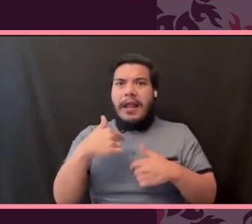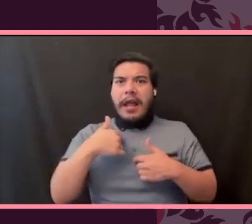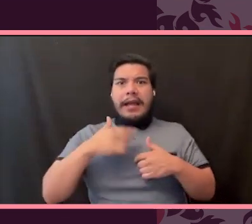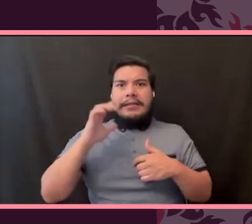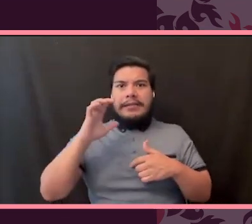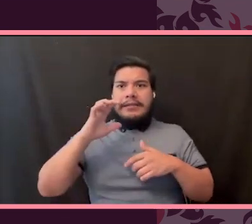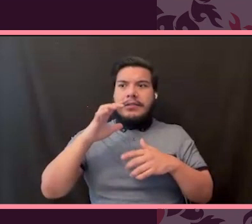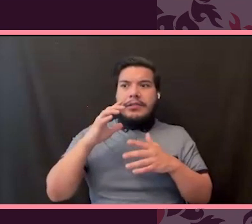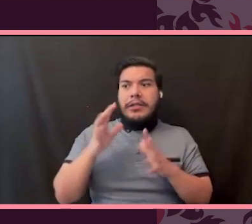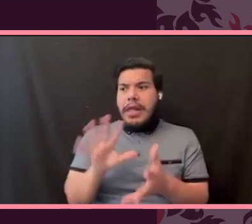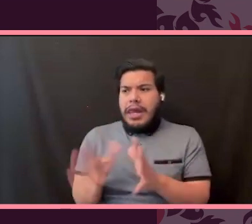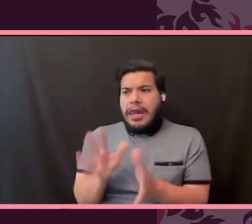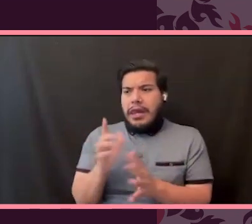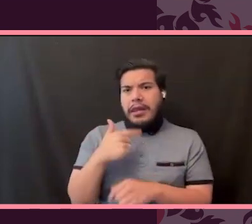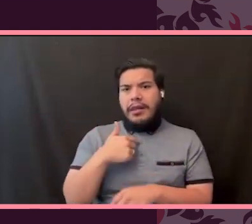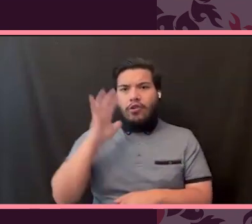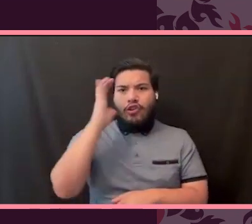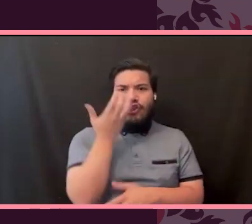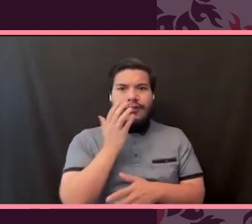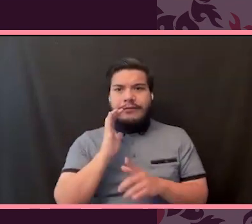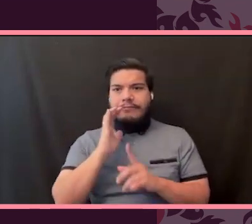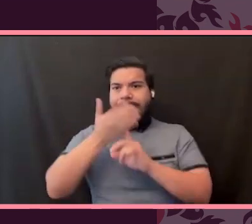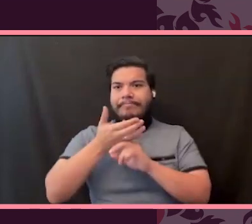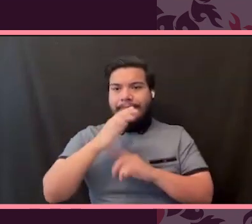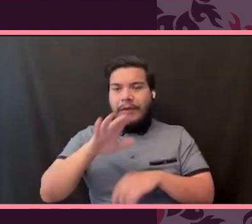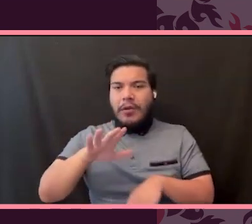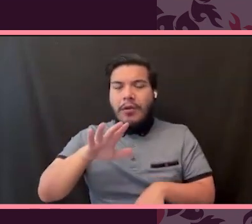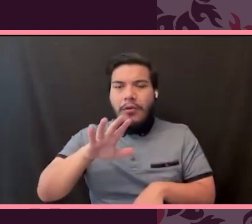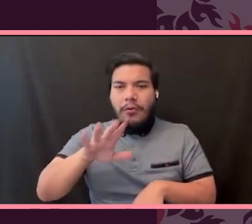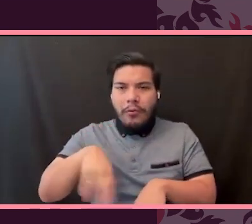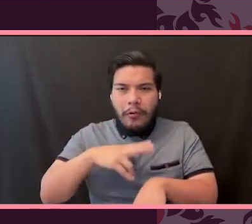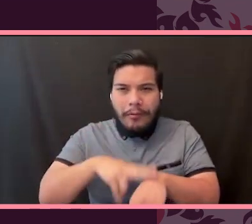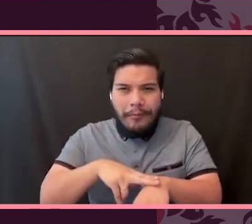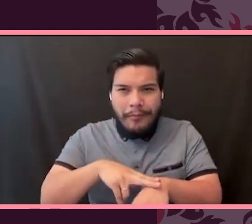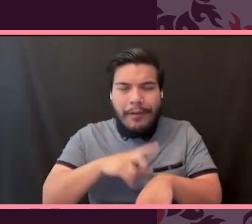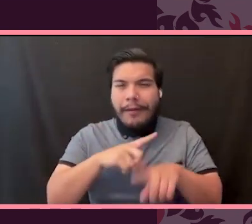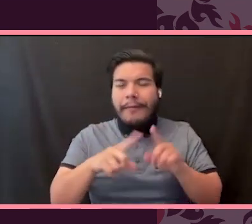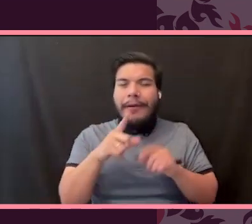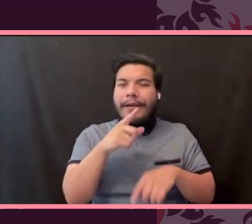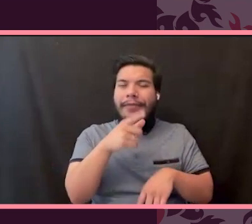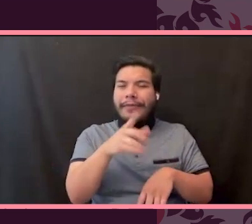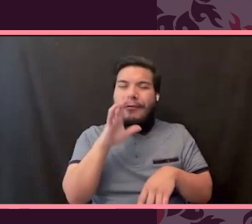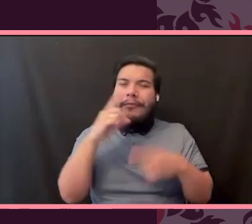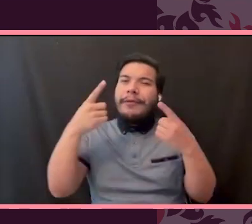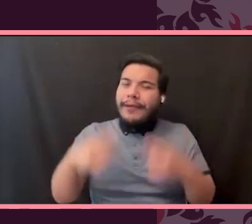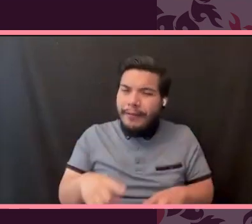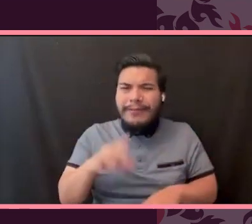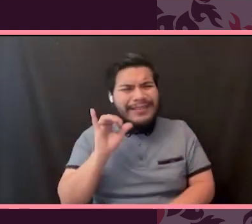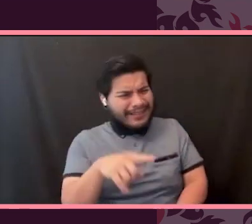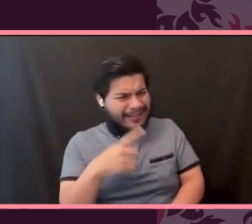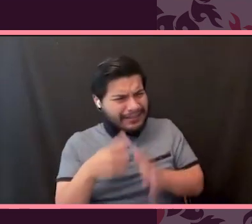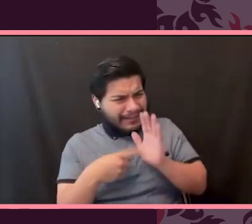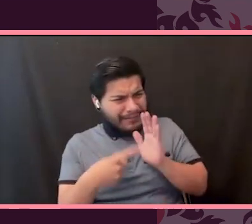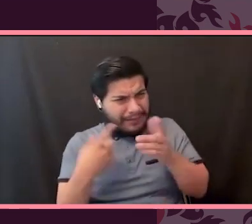normal. Even though they didn't want to do it, it would come out. Is that something that sometimes comes up in